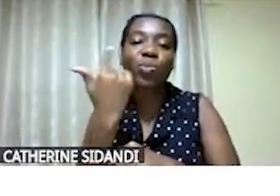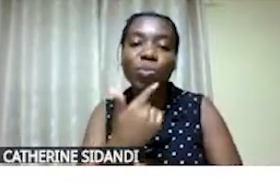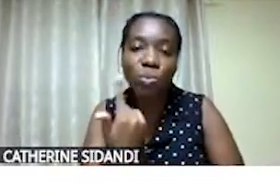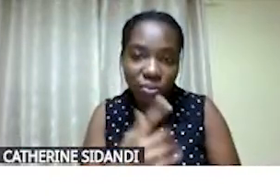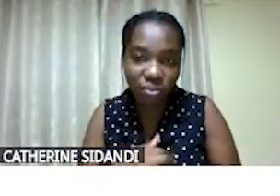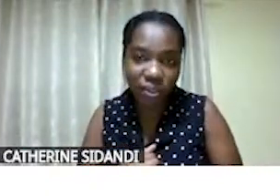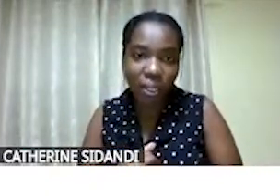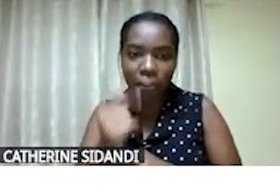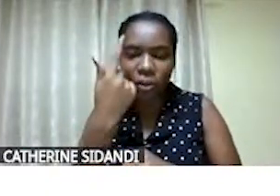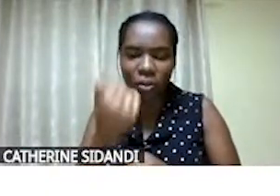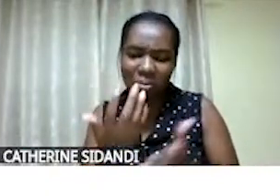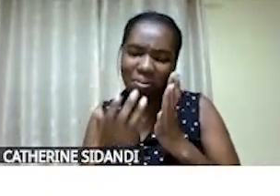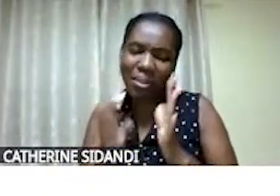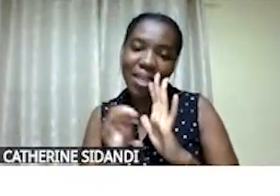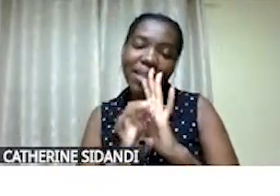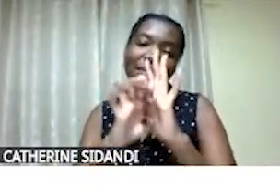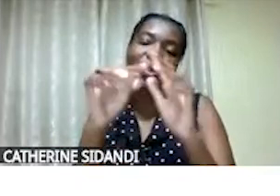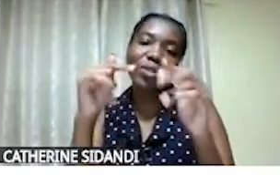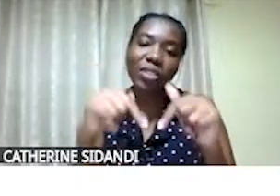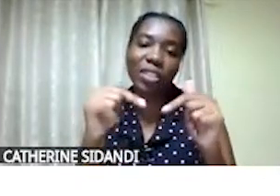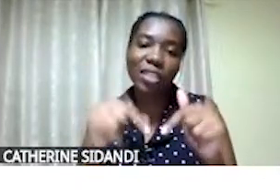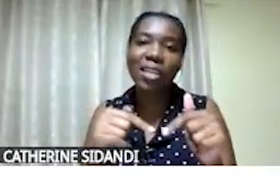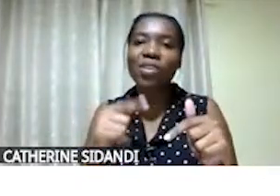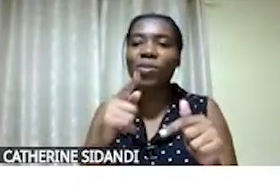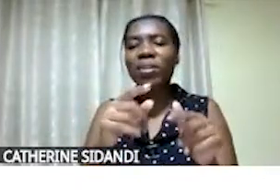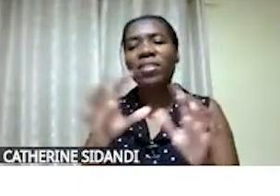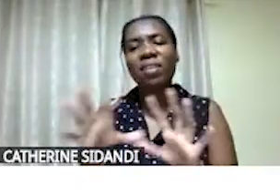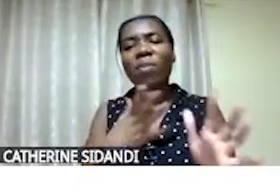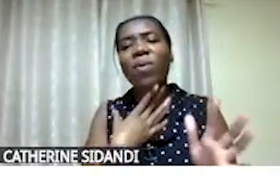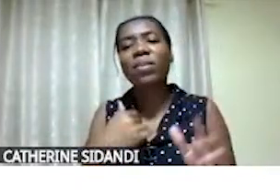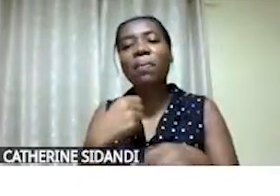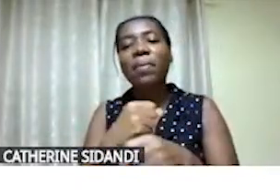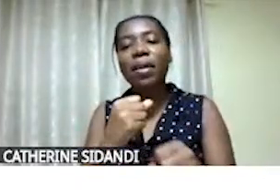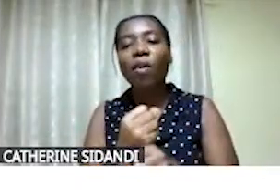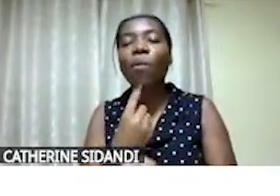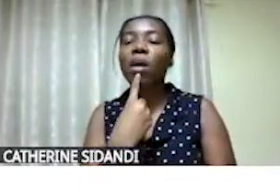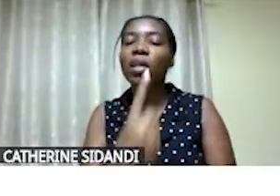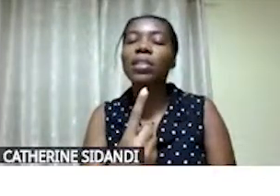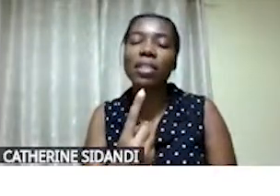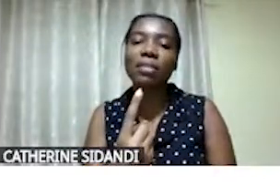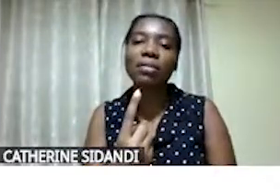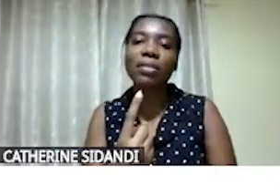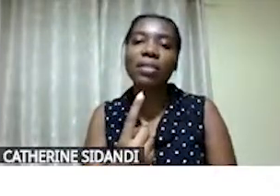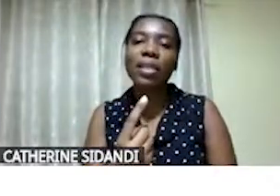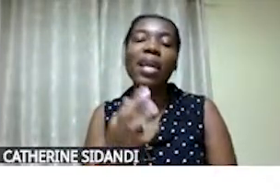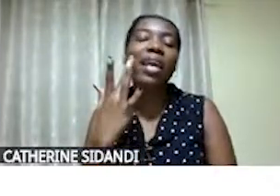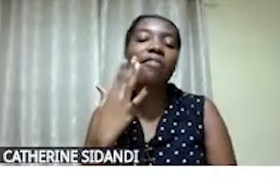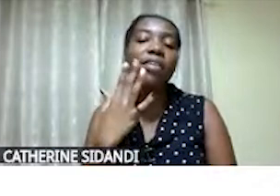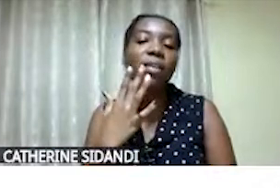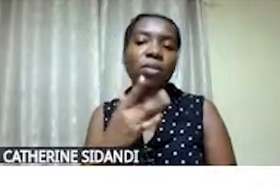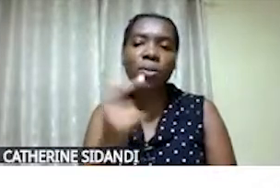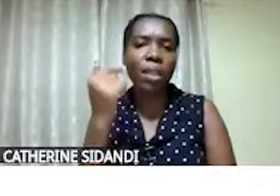today, I'm even struggling to make my 100 shillings per day, is this something that I'd really want